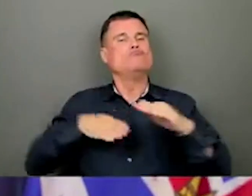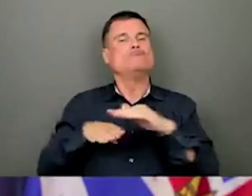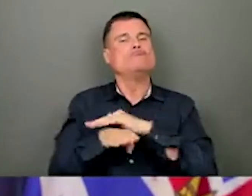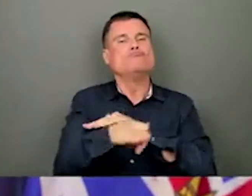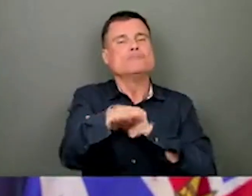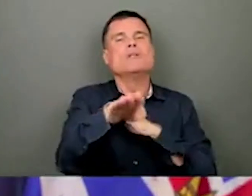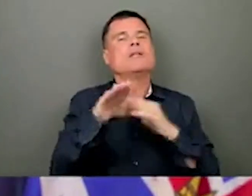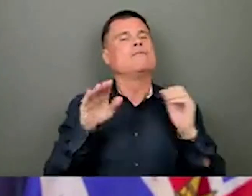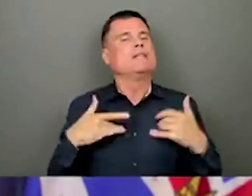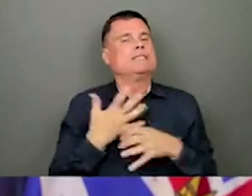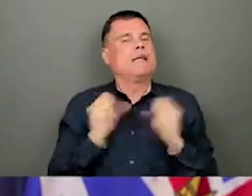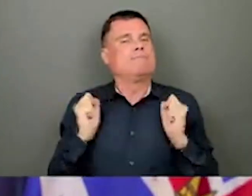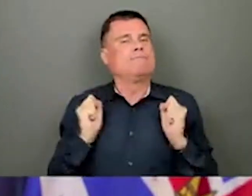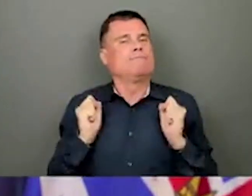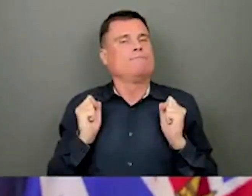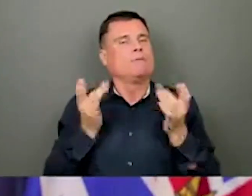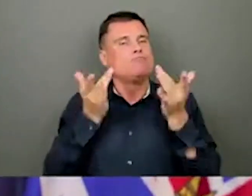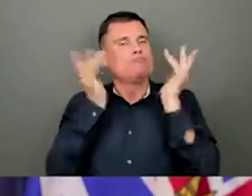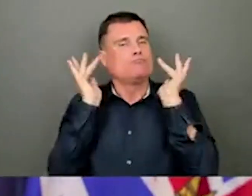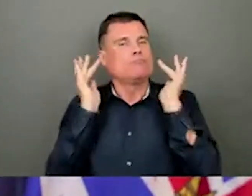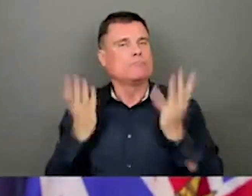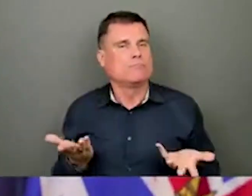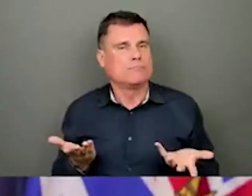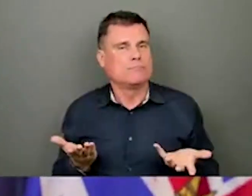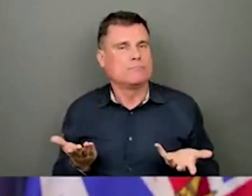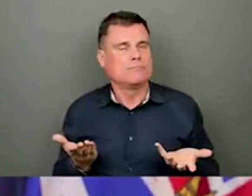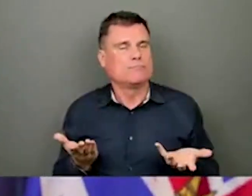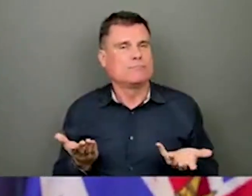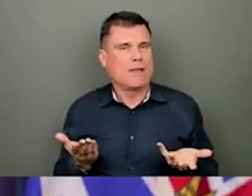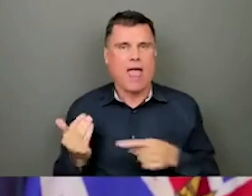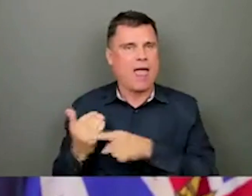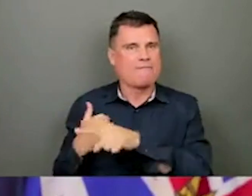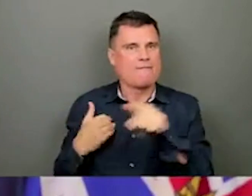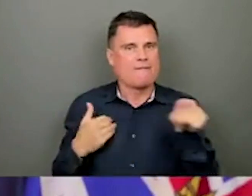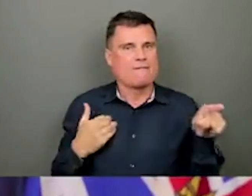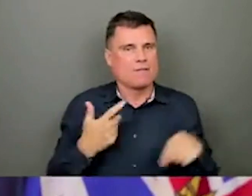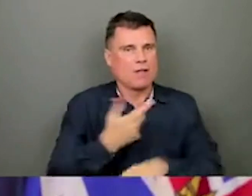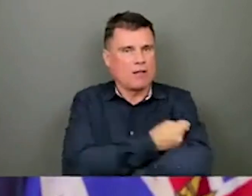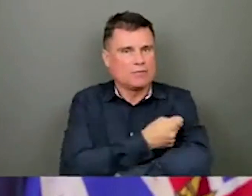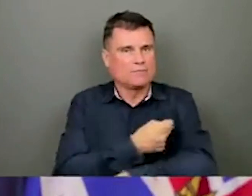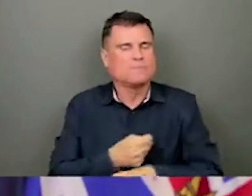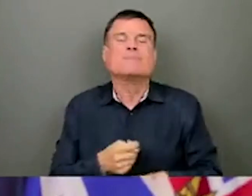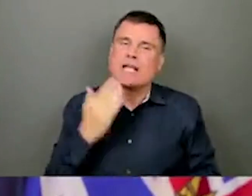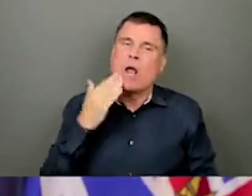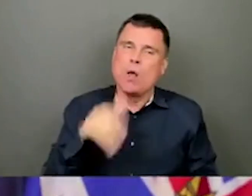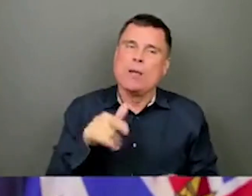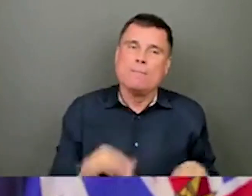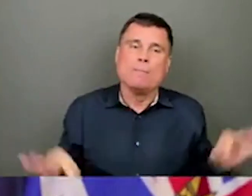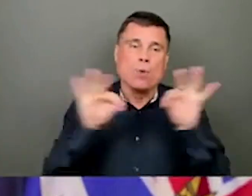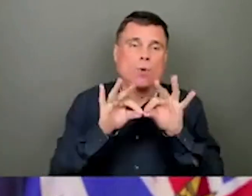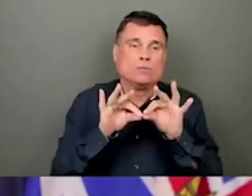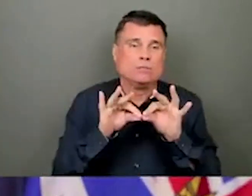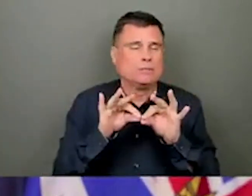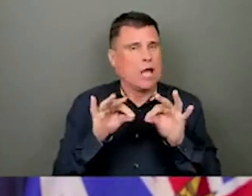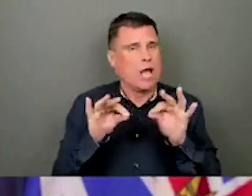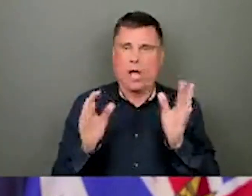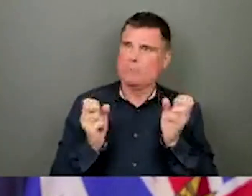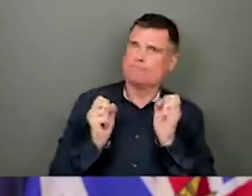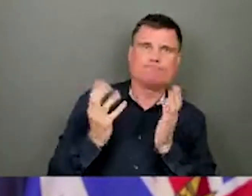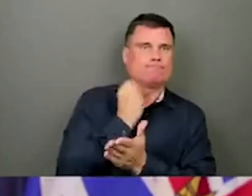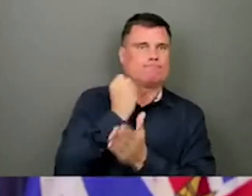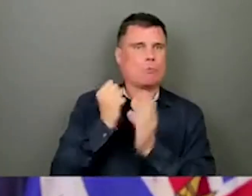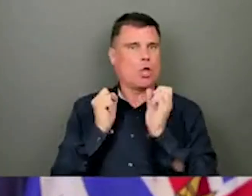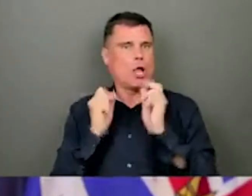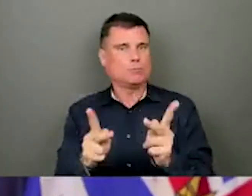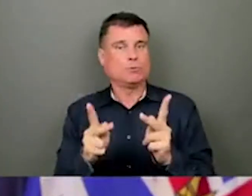this, and as you know, this is an important opportunity, and across British Columbia, there will be the opportunities